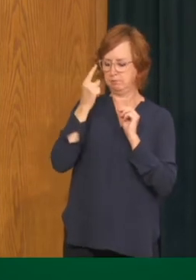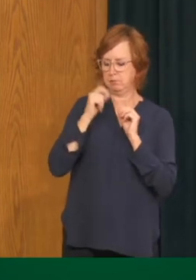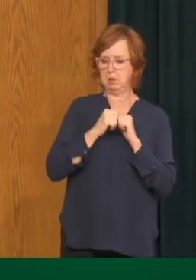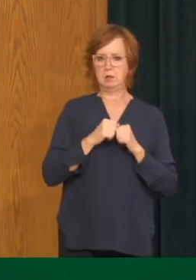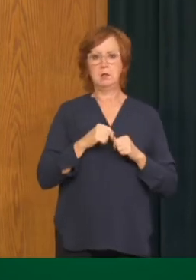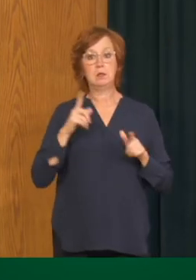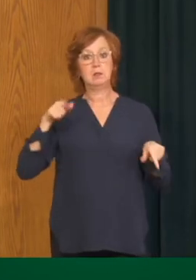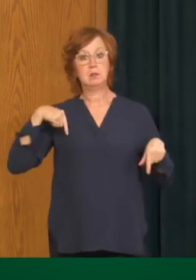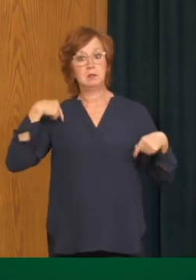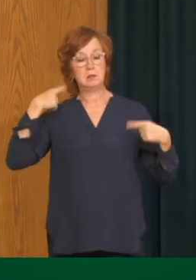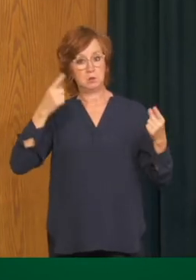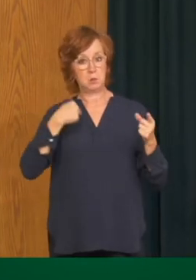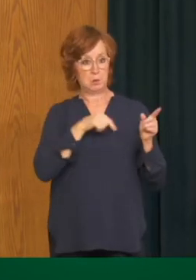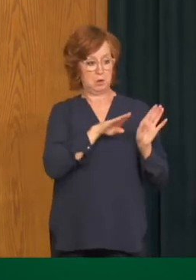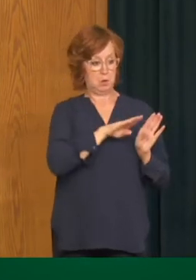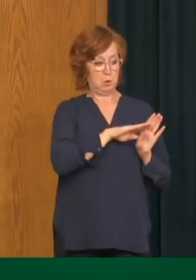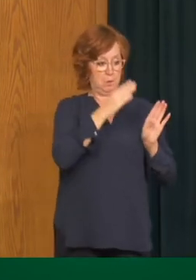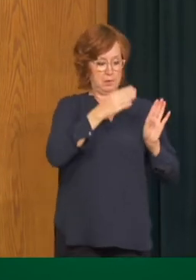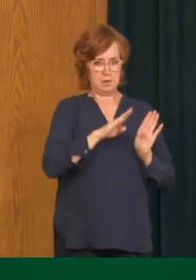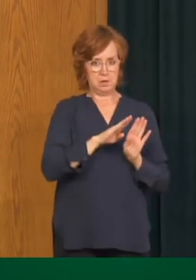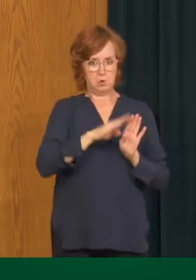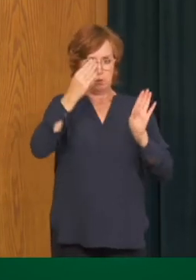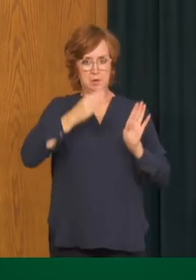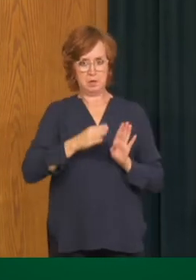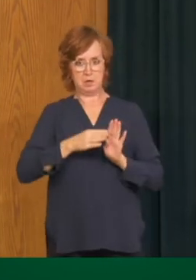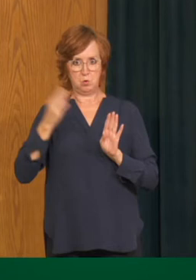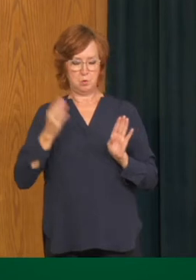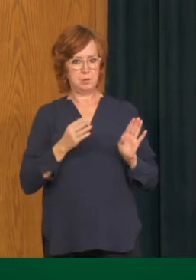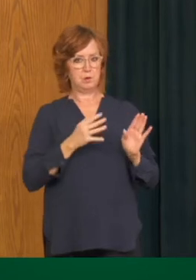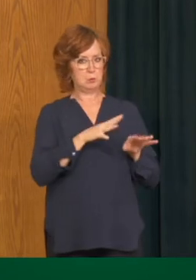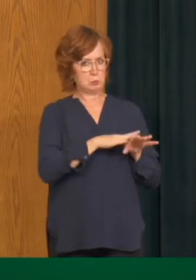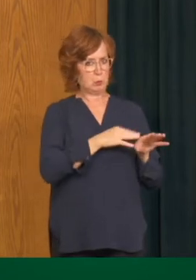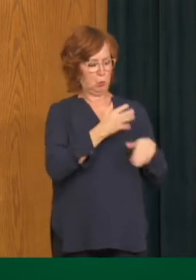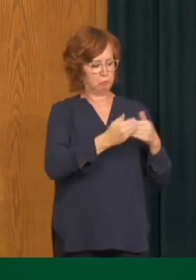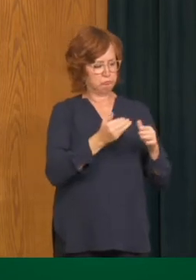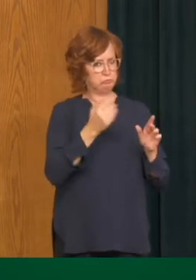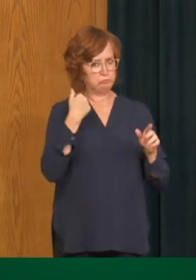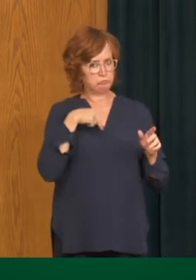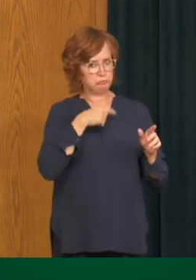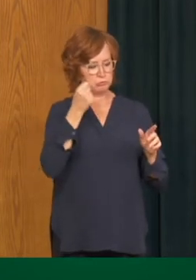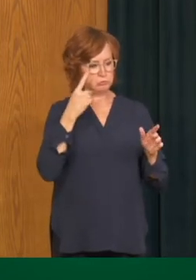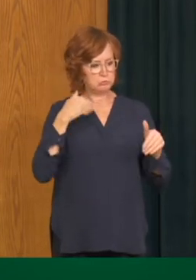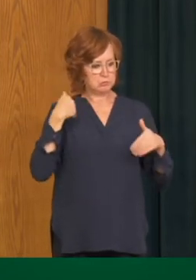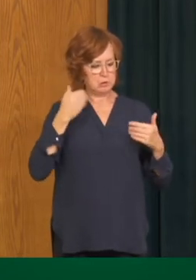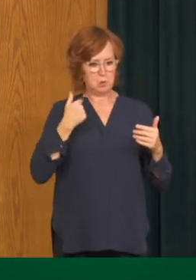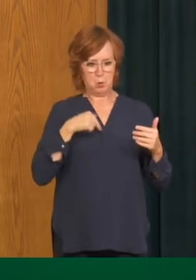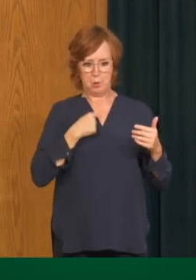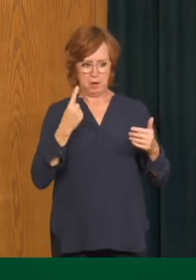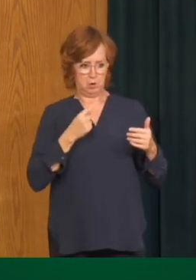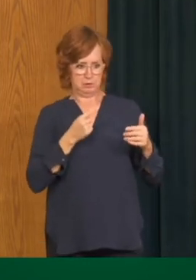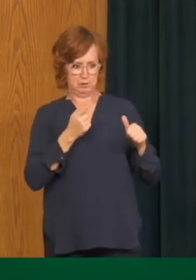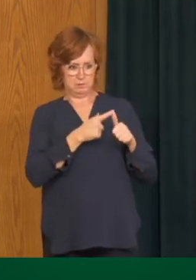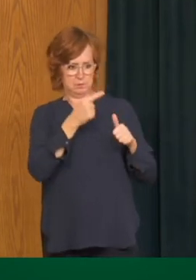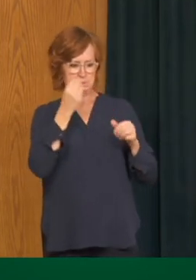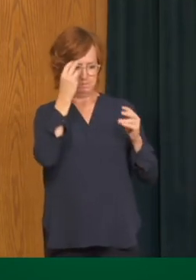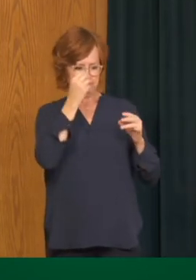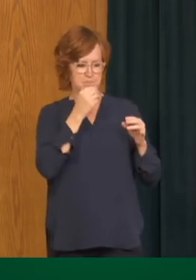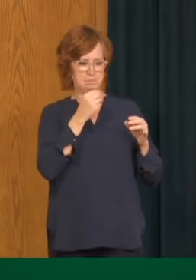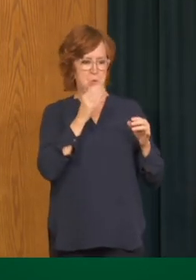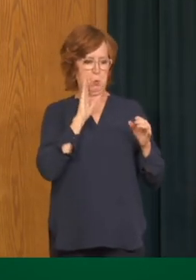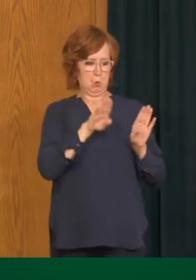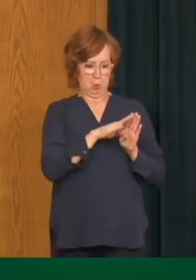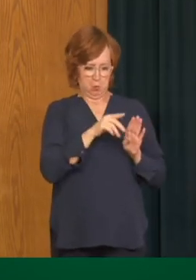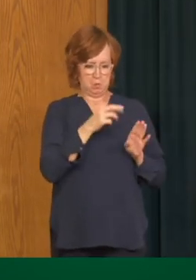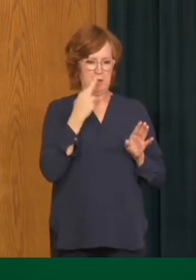sector, we've always been a bit concerned about how will this roll out, and so far we expected